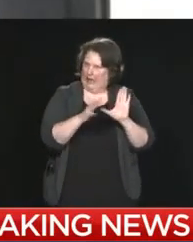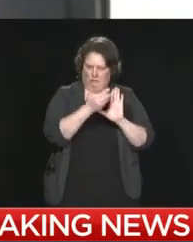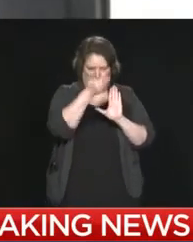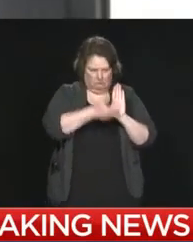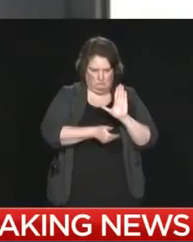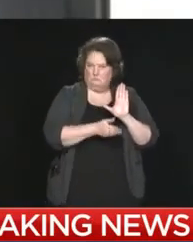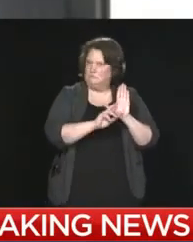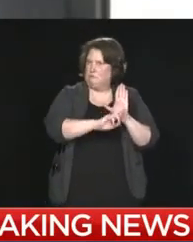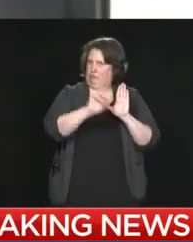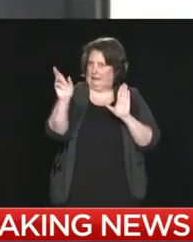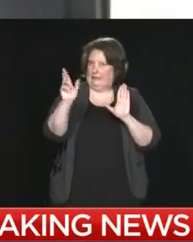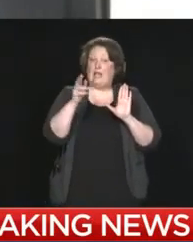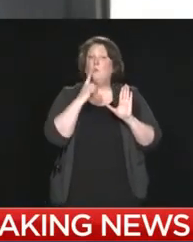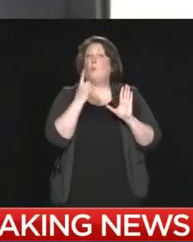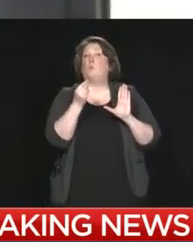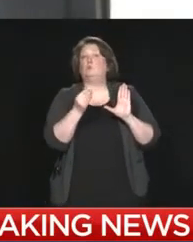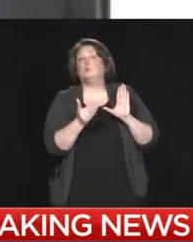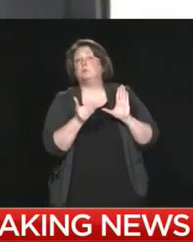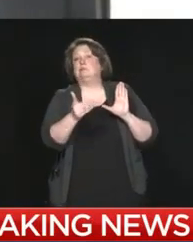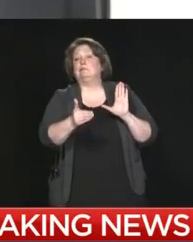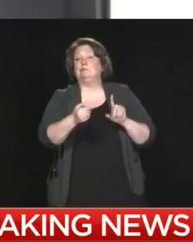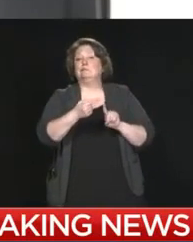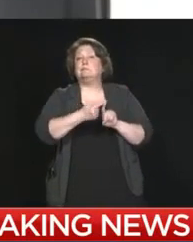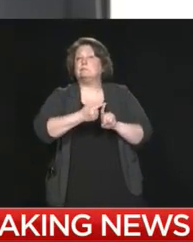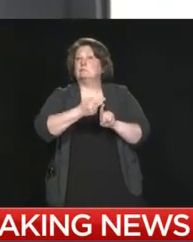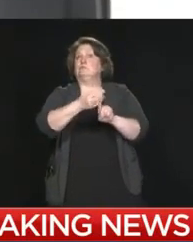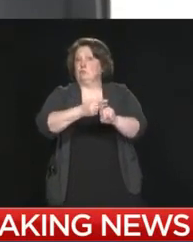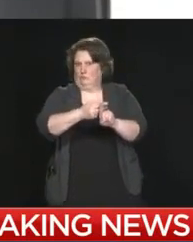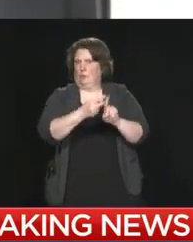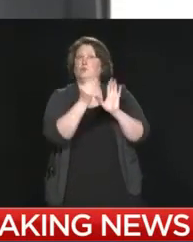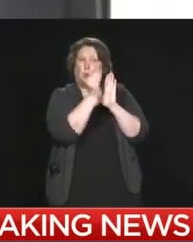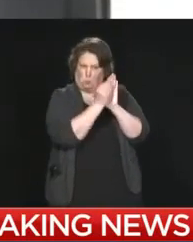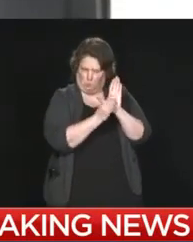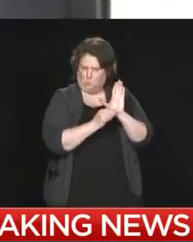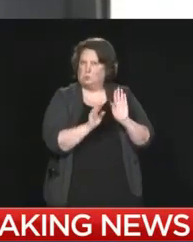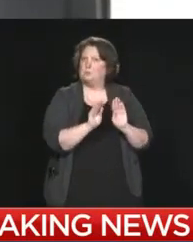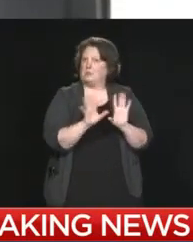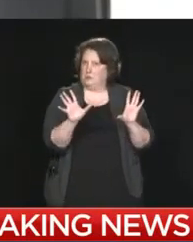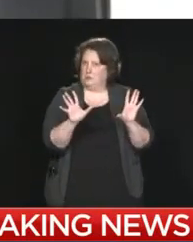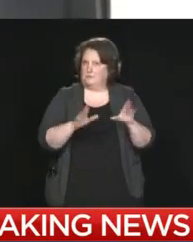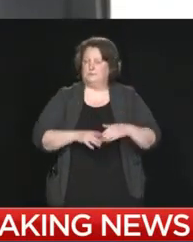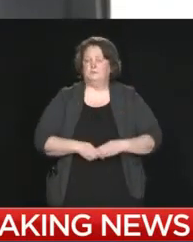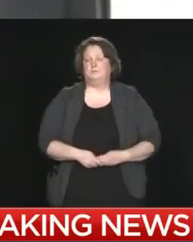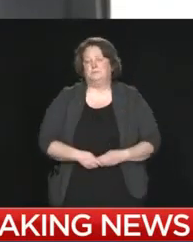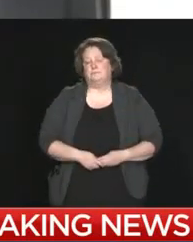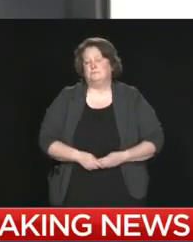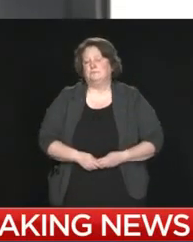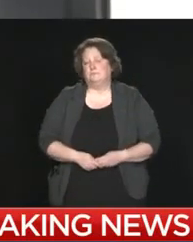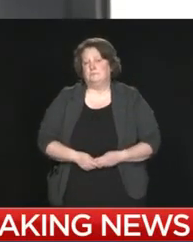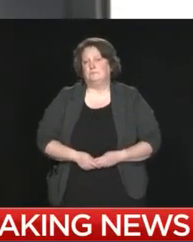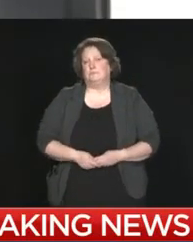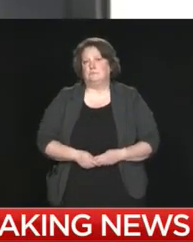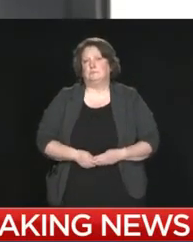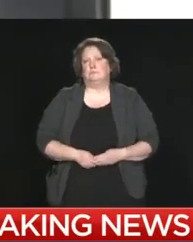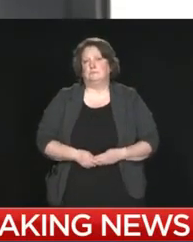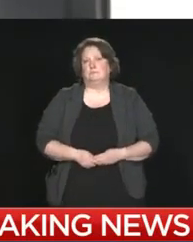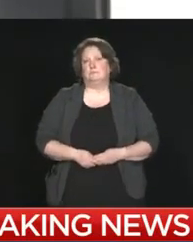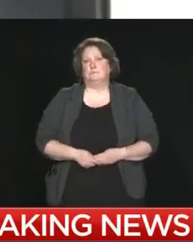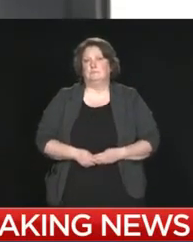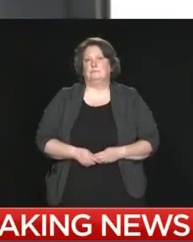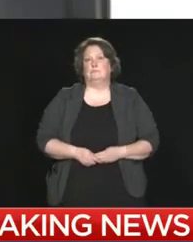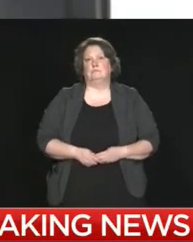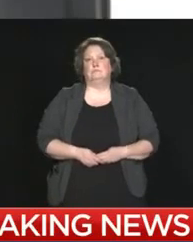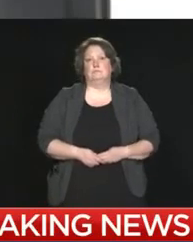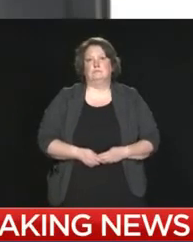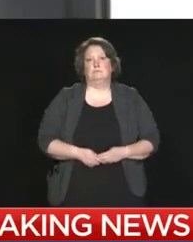months to come. But to set out the state of our economy and what will be the state of our